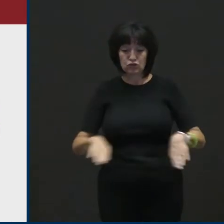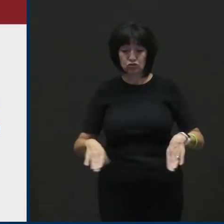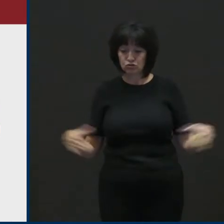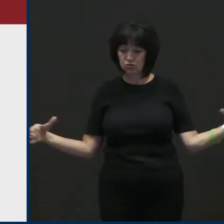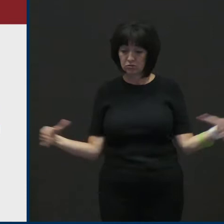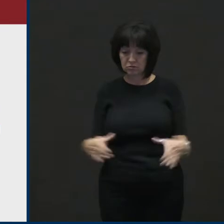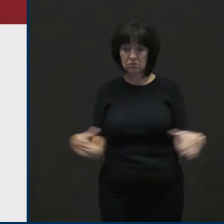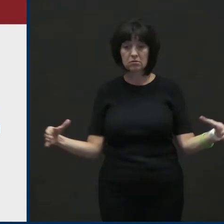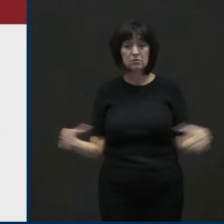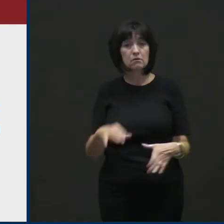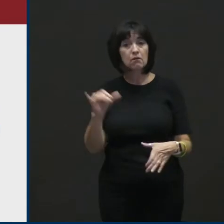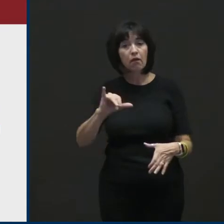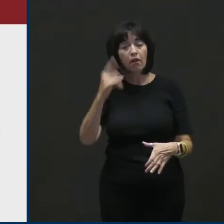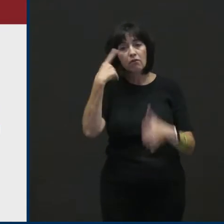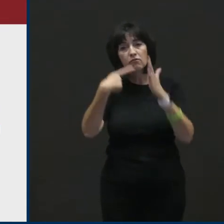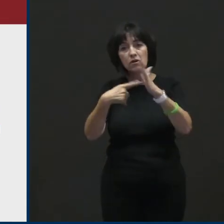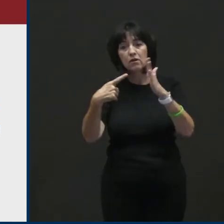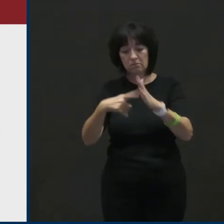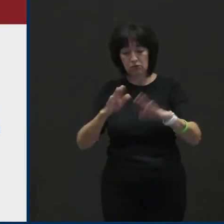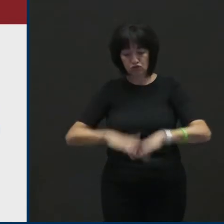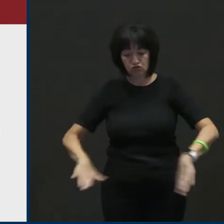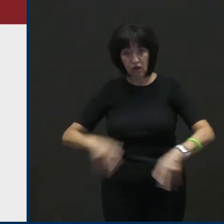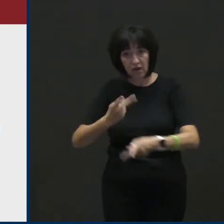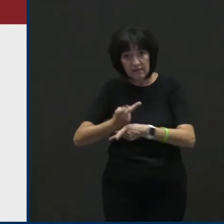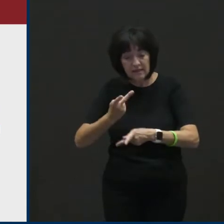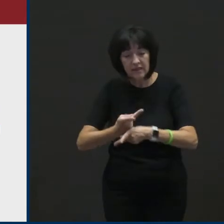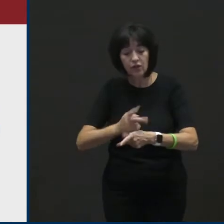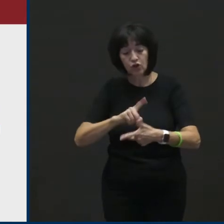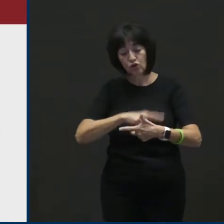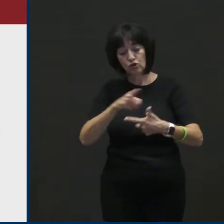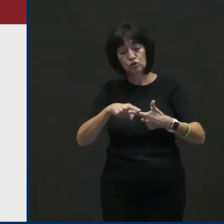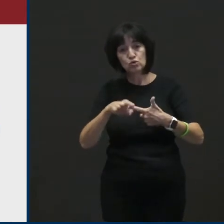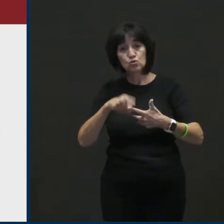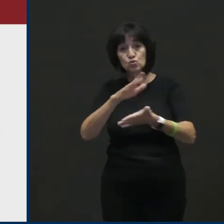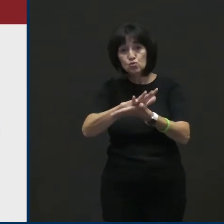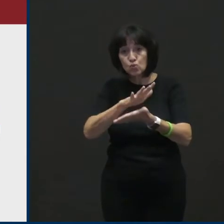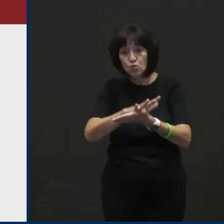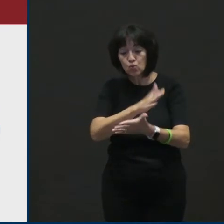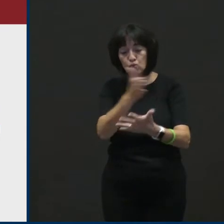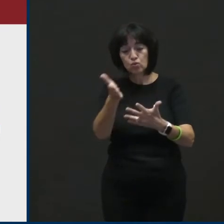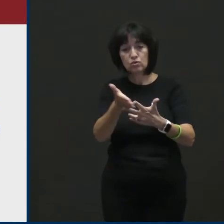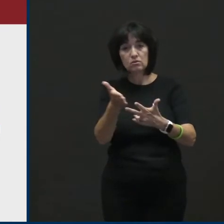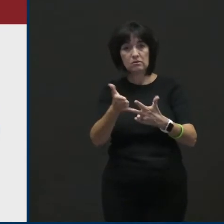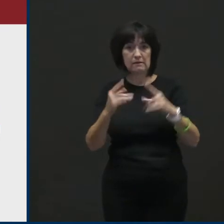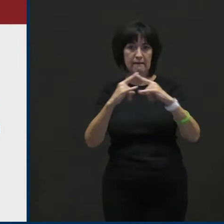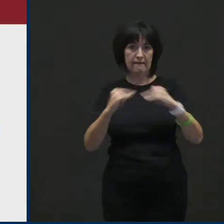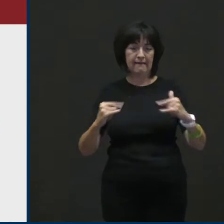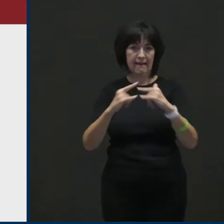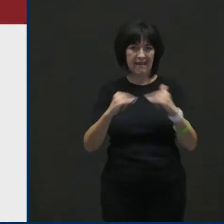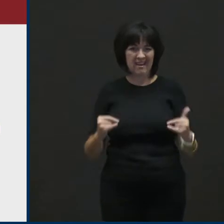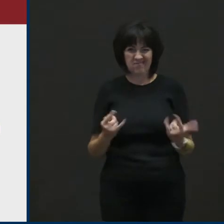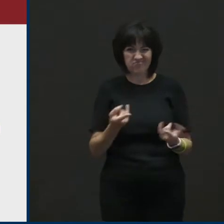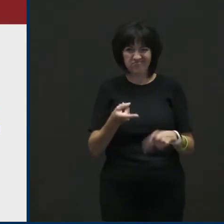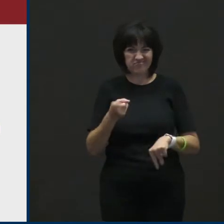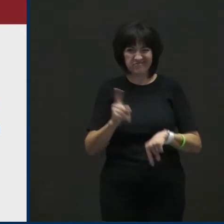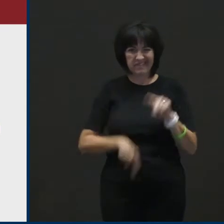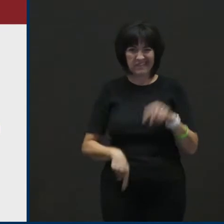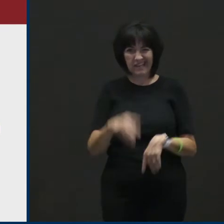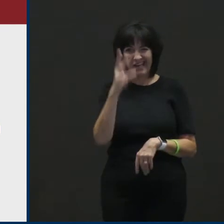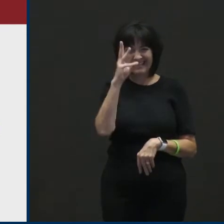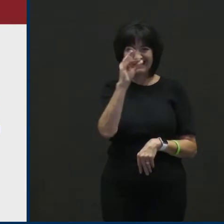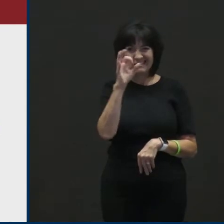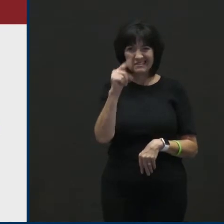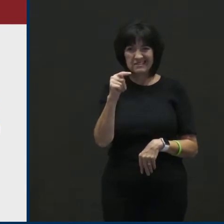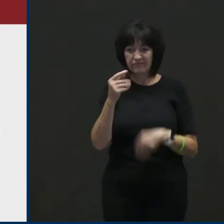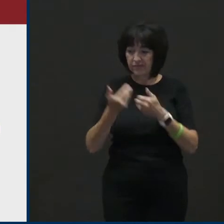and schools and other places like camps where it is hard to social distance should be wearing